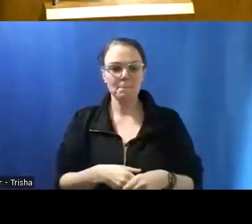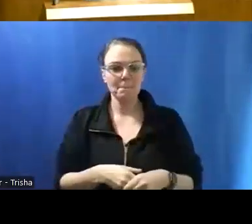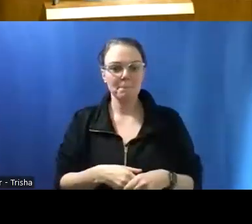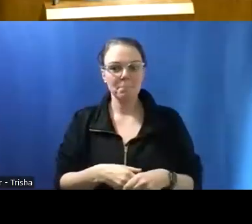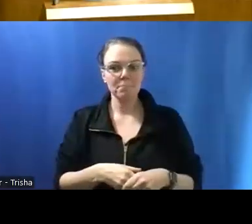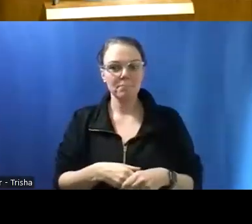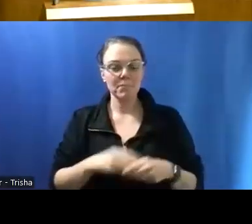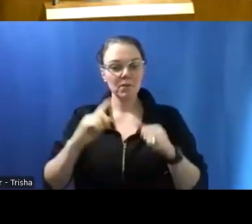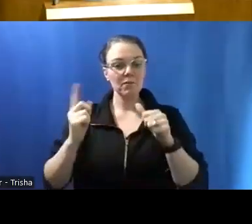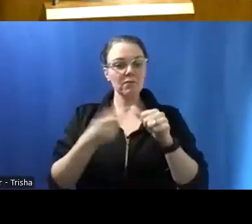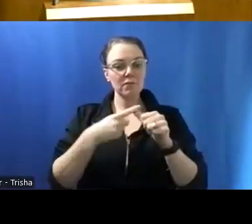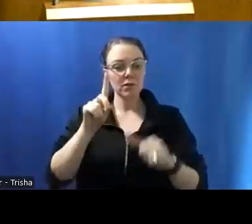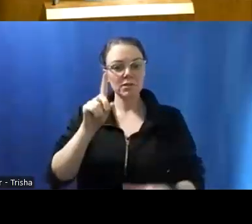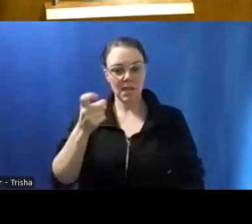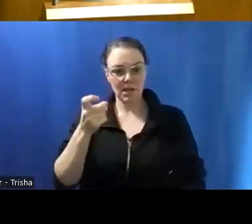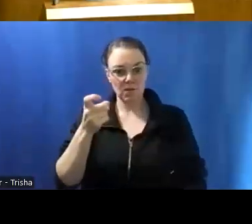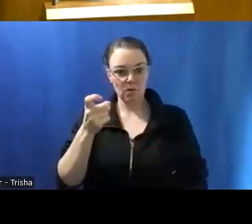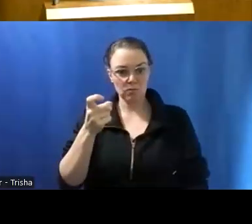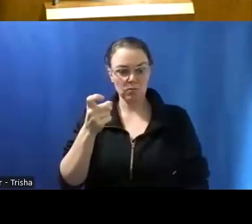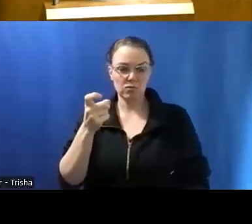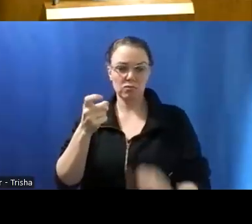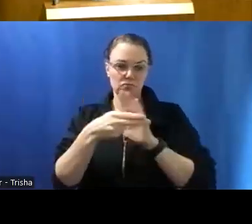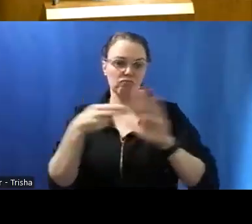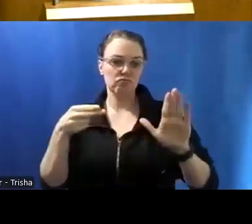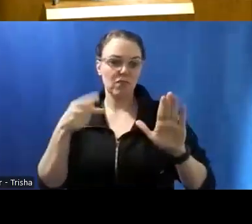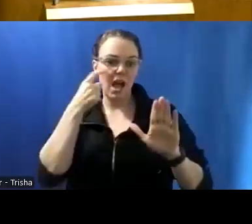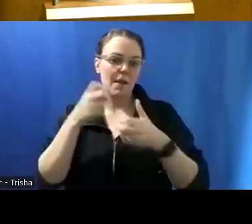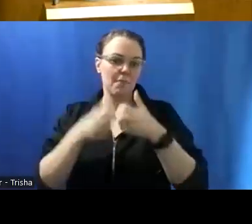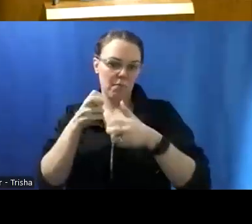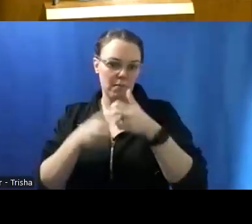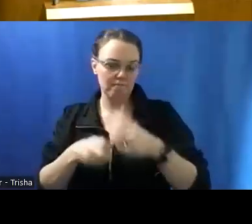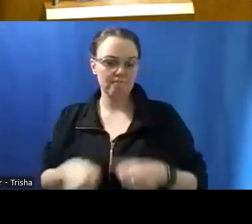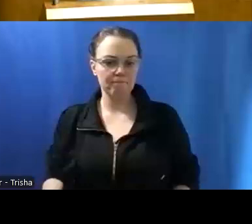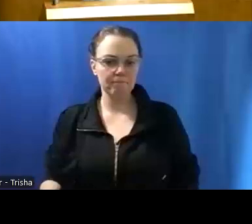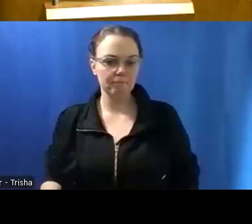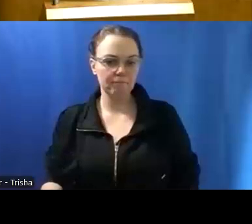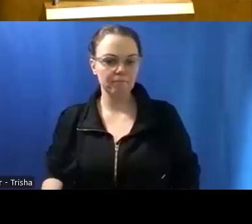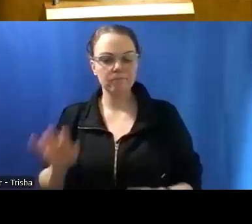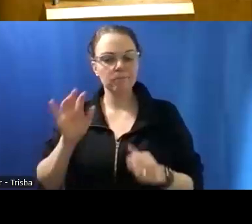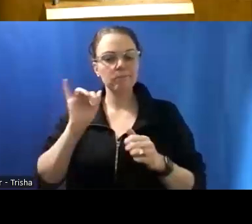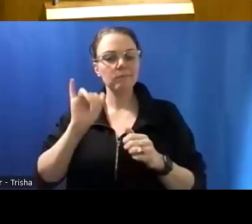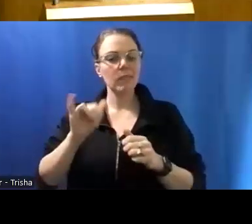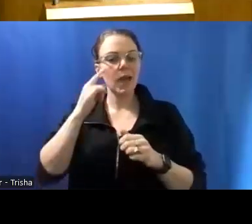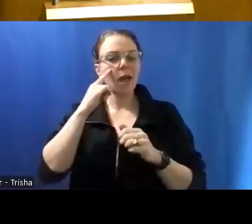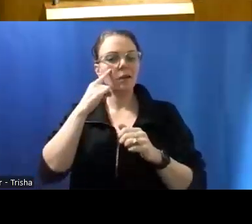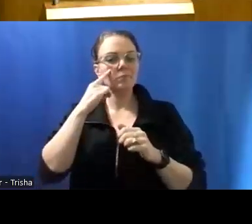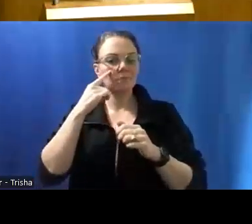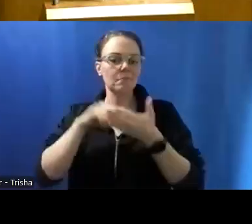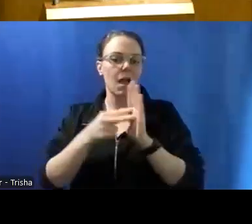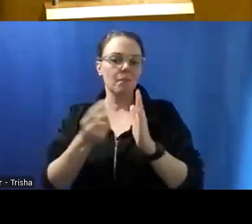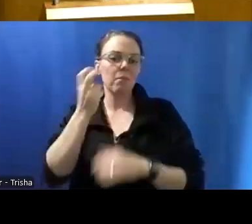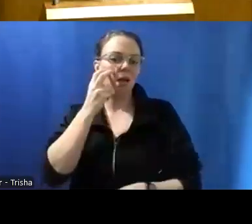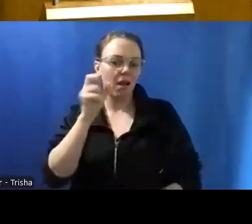first were diagnosed as having an eye problem that essentially meant they were blind,